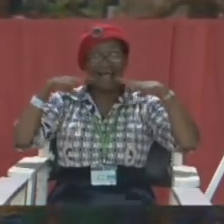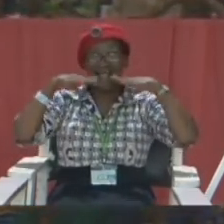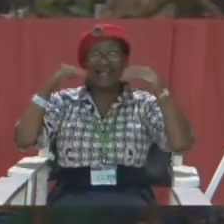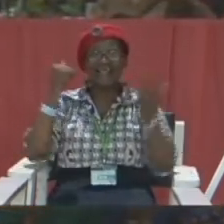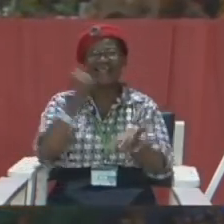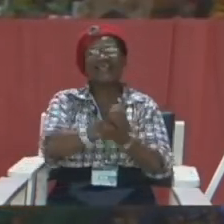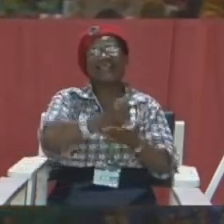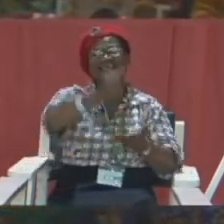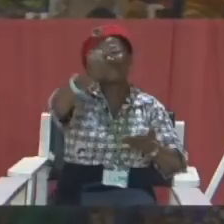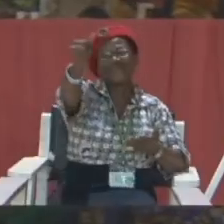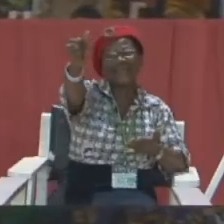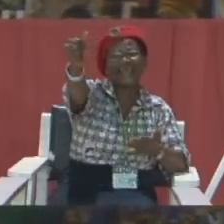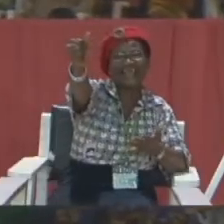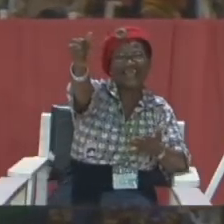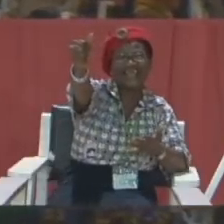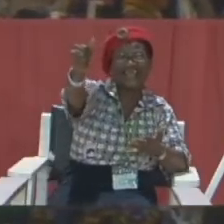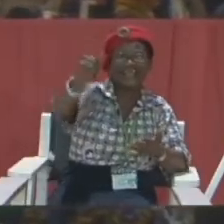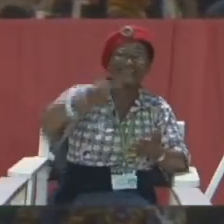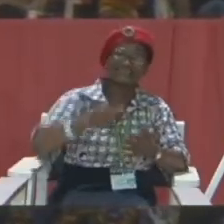Amen.